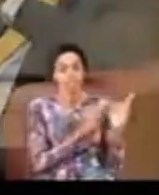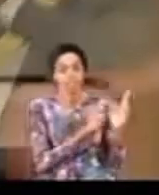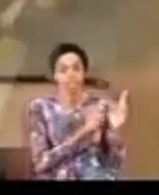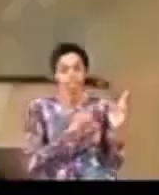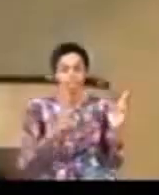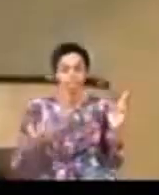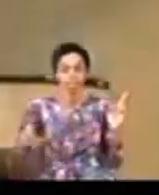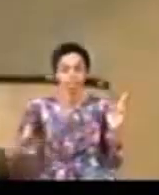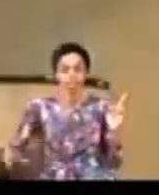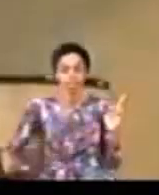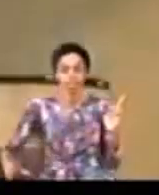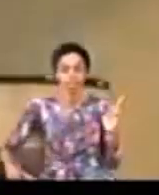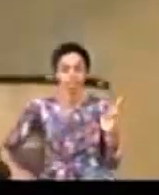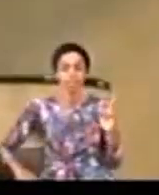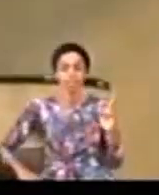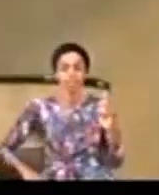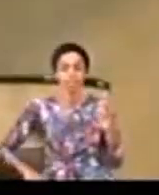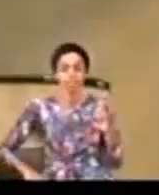Praise the